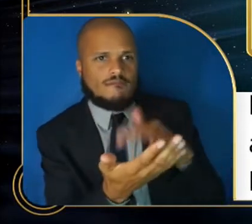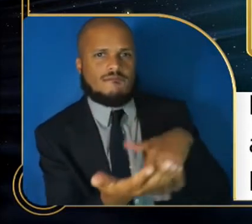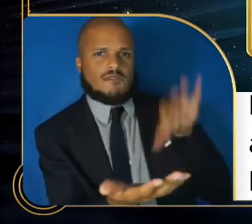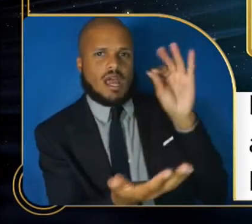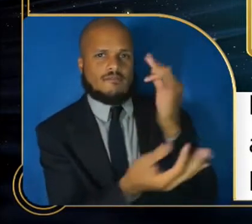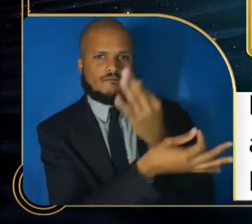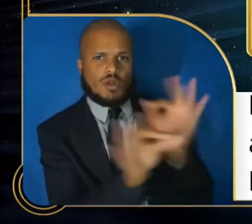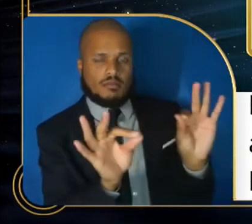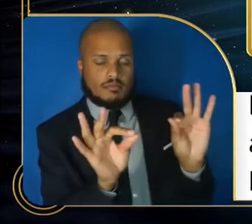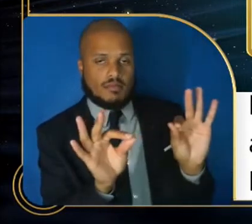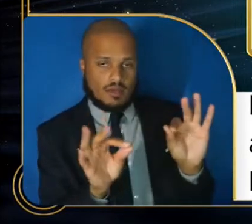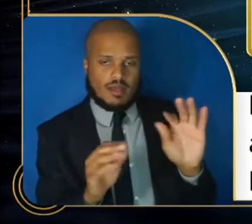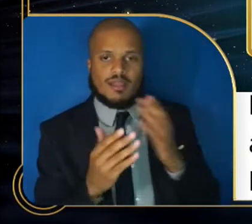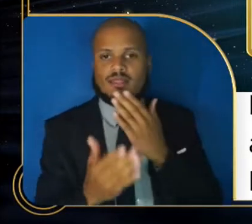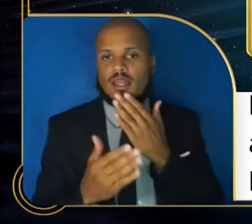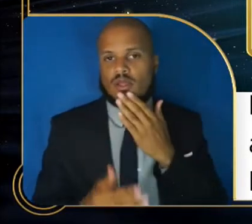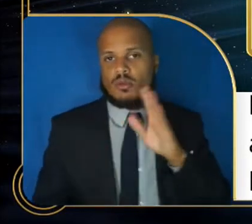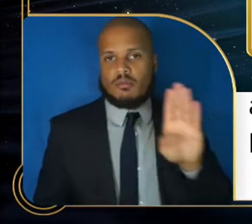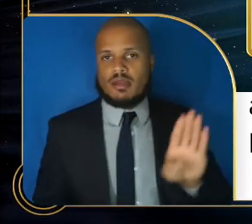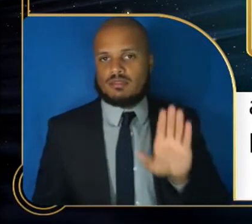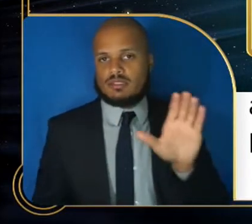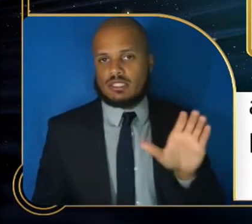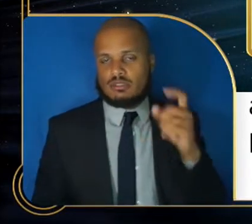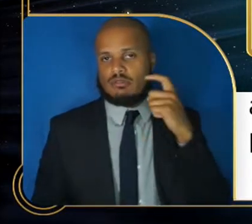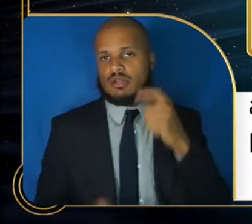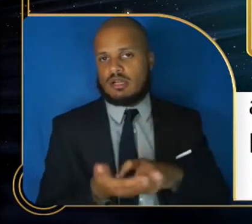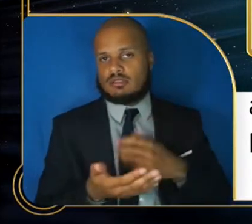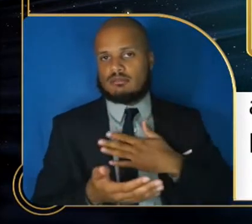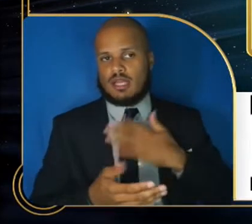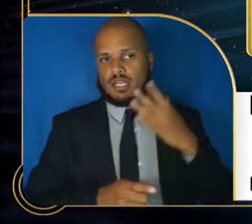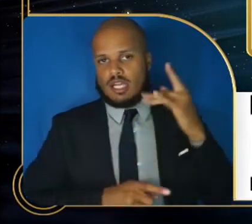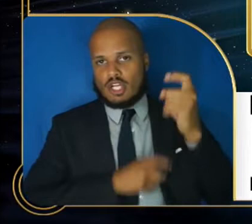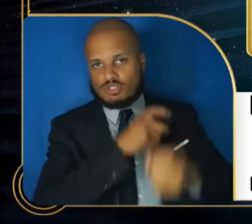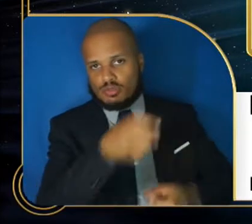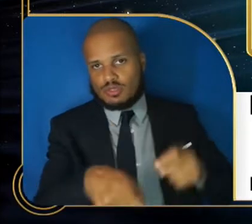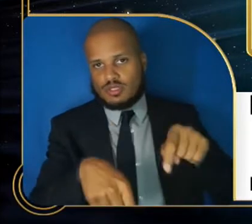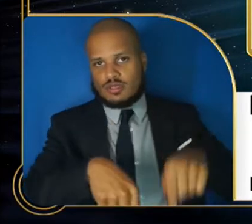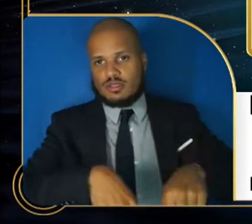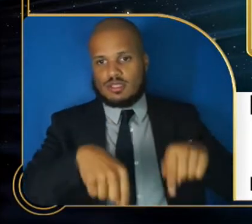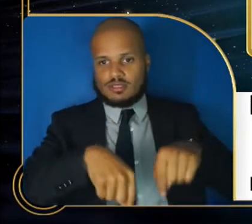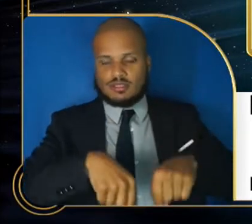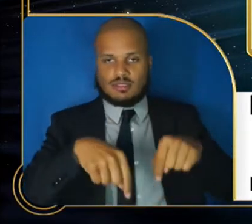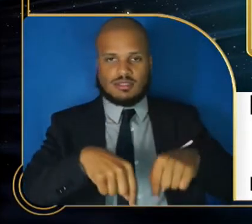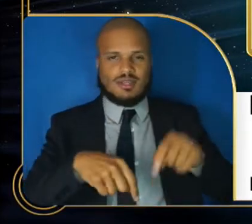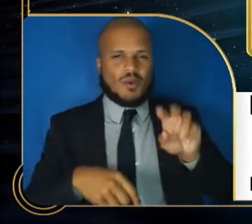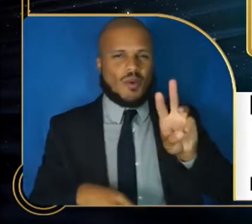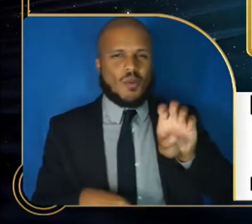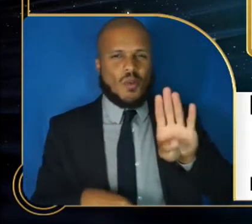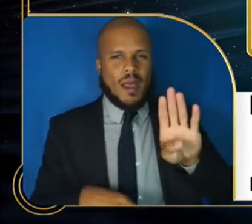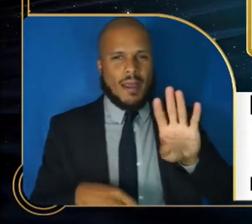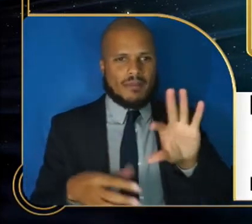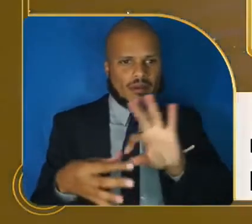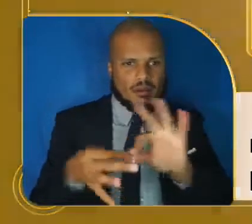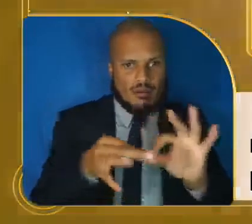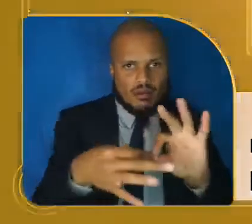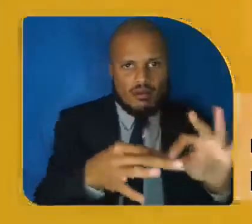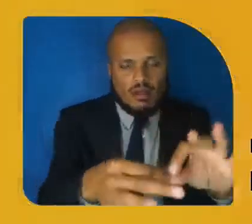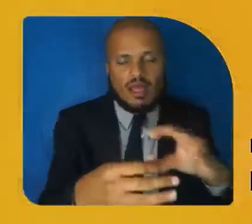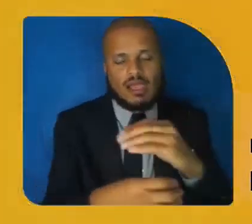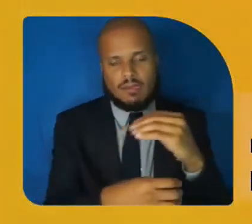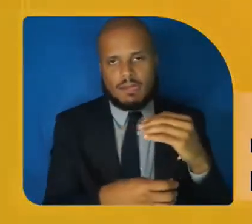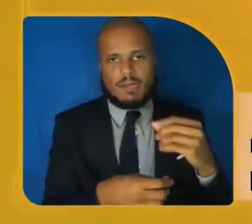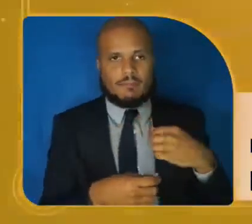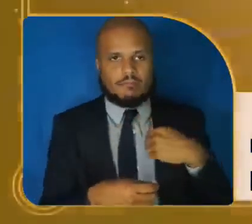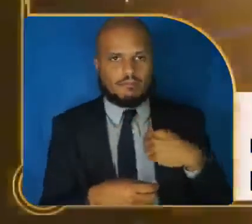you again to the Bazelon Center for recognizing my contribution to this web we're all building and for being partners in this work.